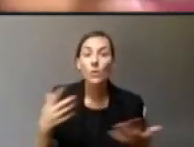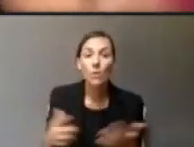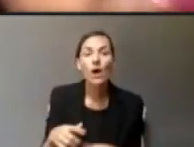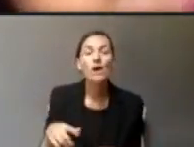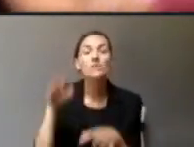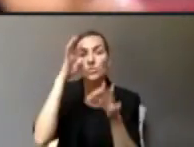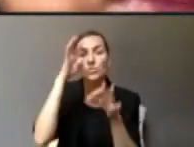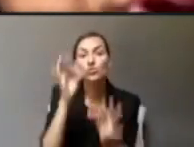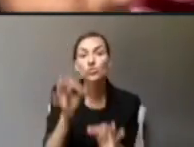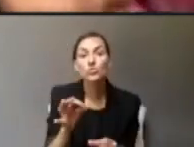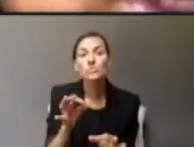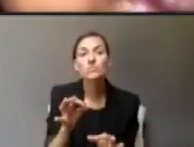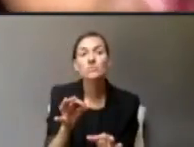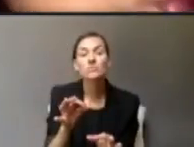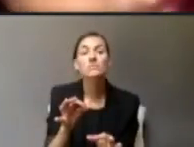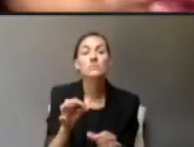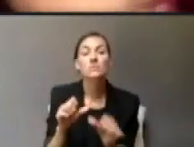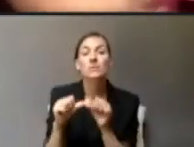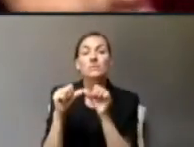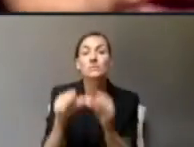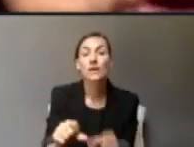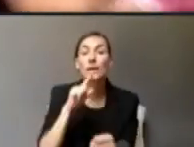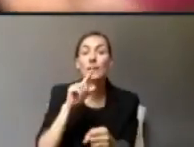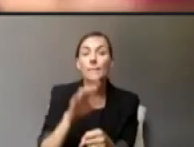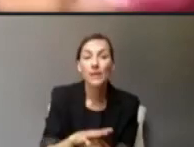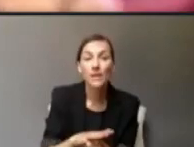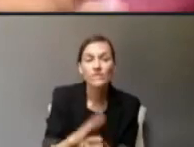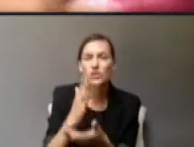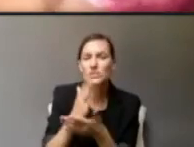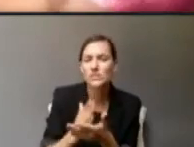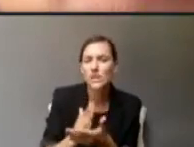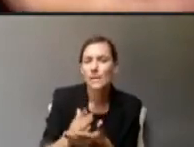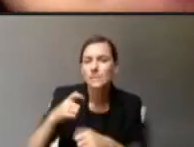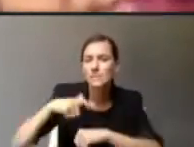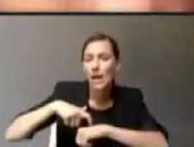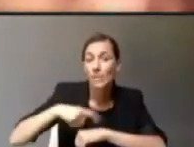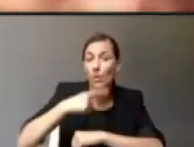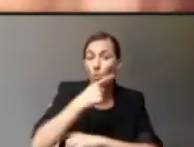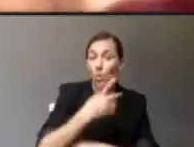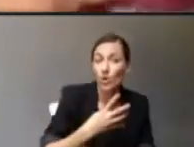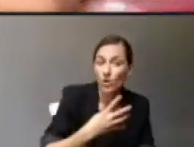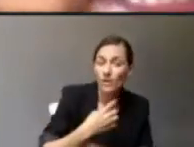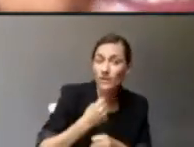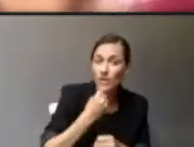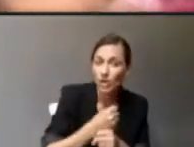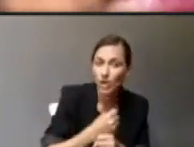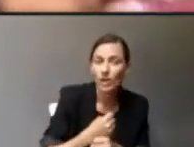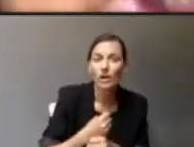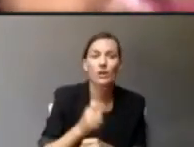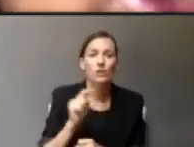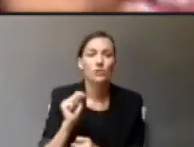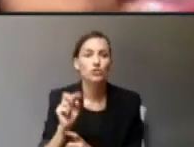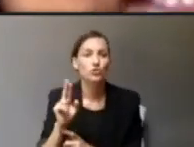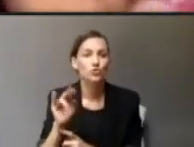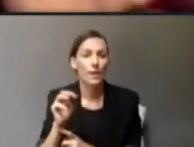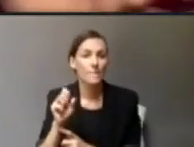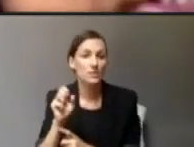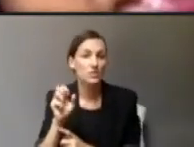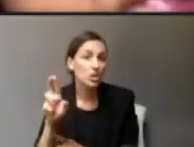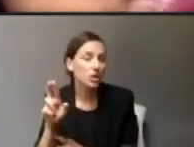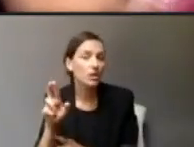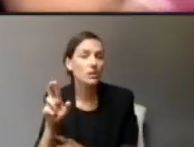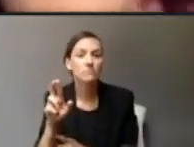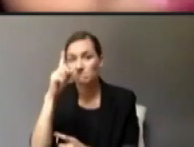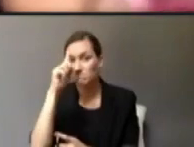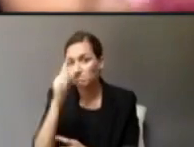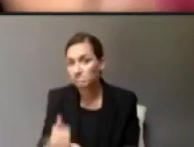they're committing for a marking period. So it could be a quarter, could be a trimester, something along those lines. And so my suggestion is, as parents,